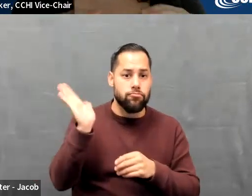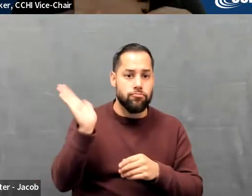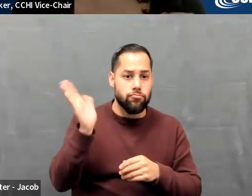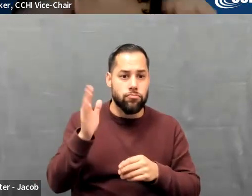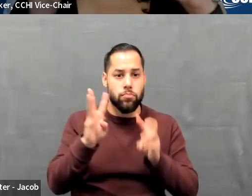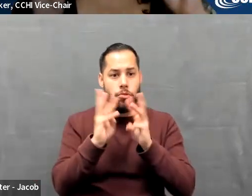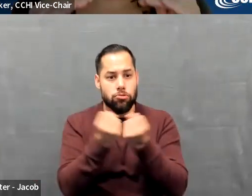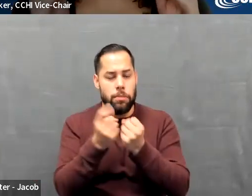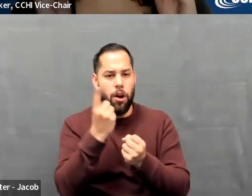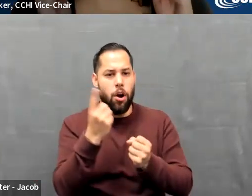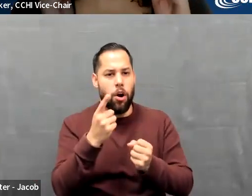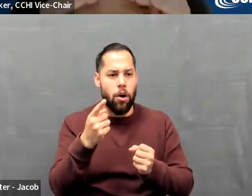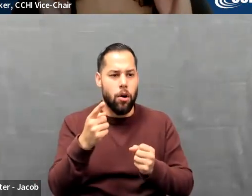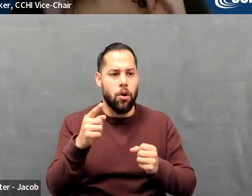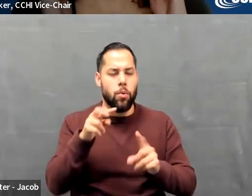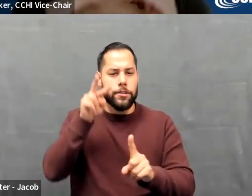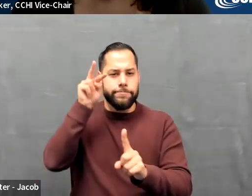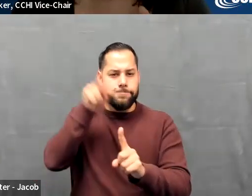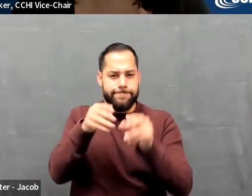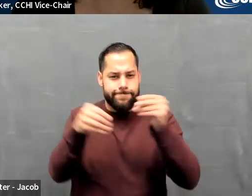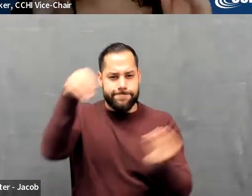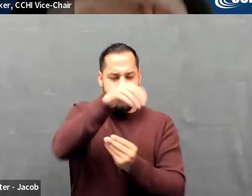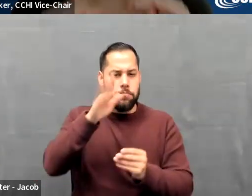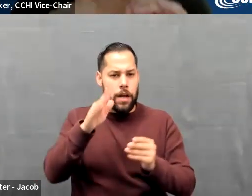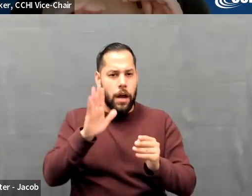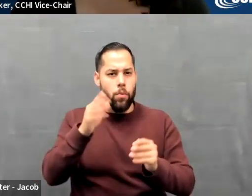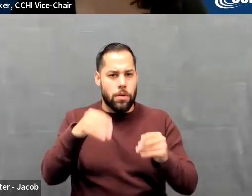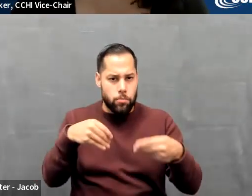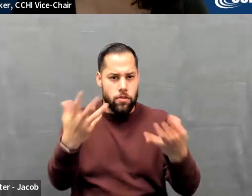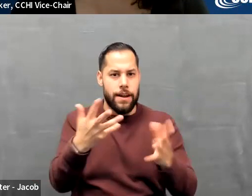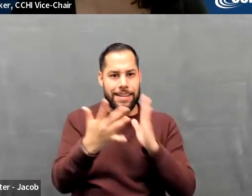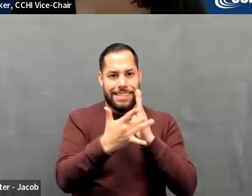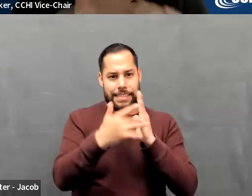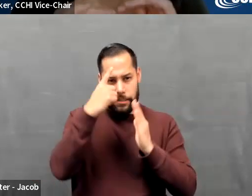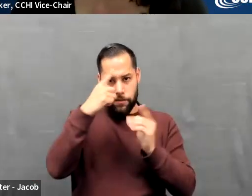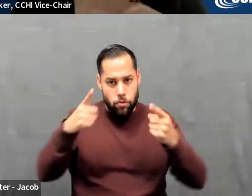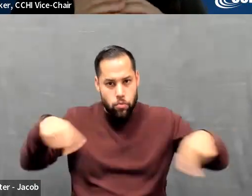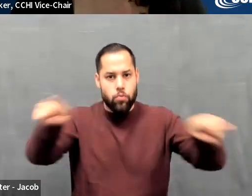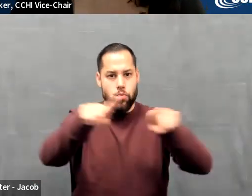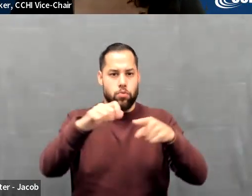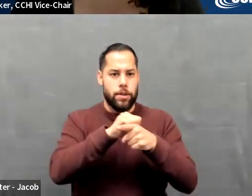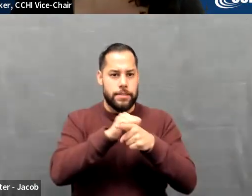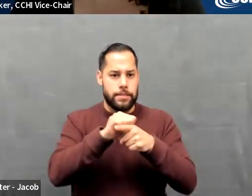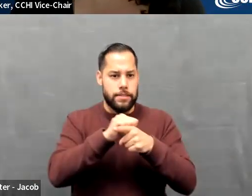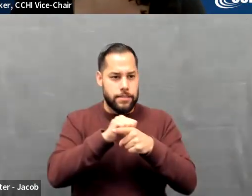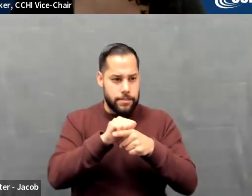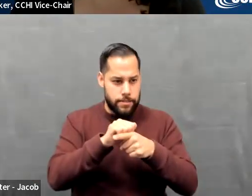frame it as, I'm going to give you some techniques for you to practice with. And that's